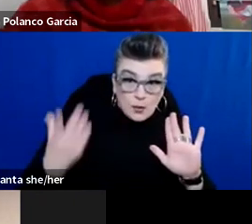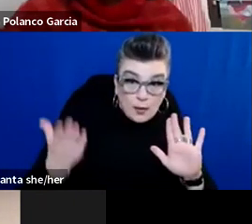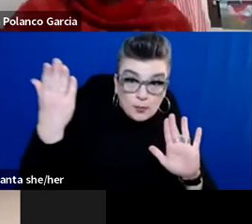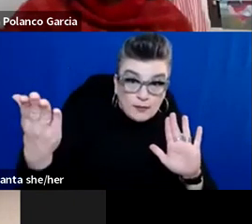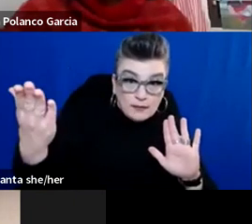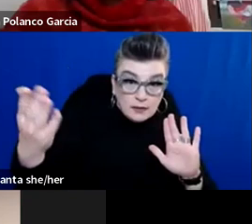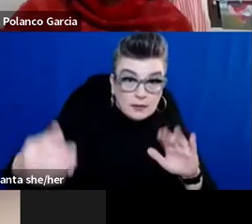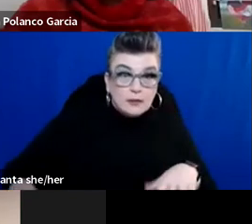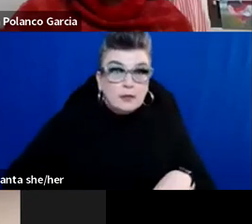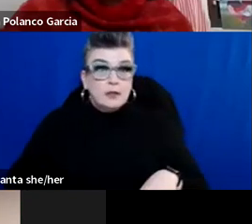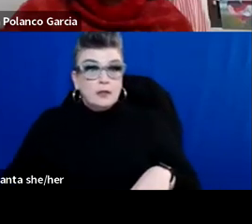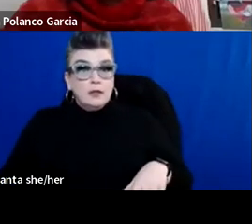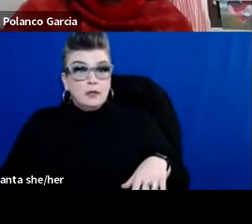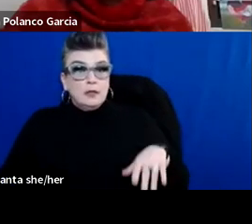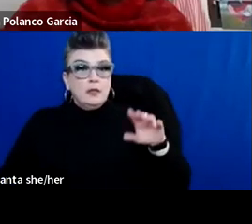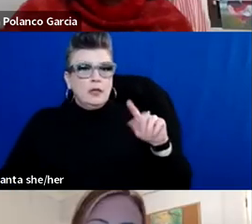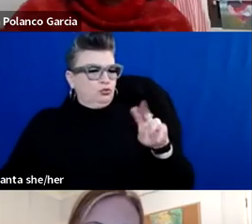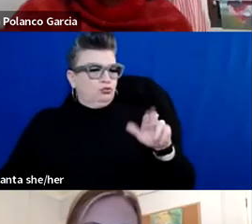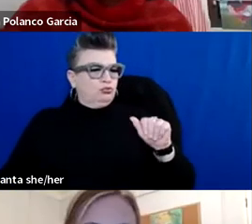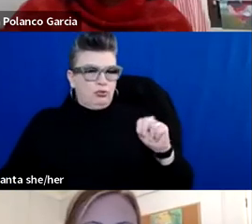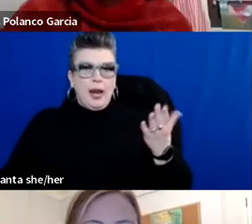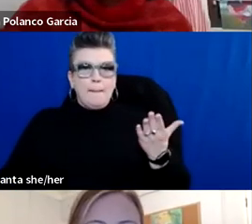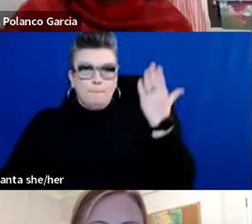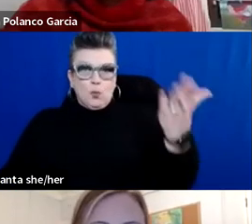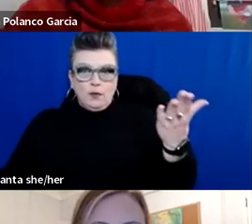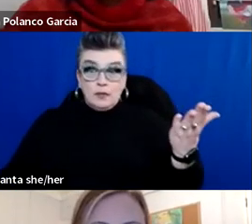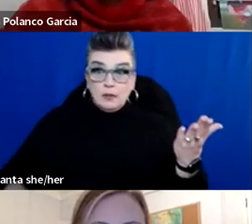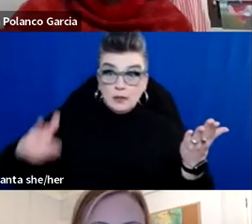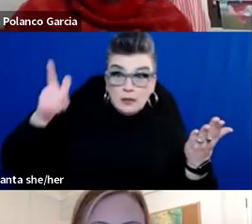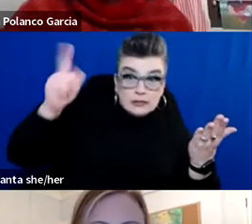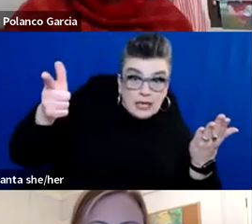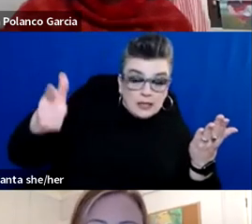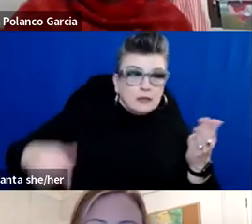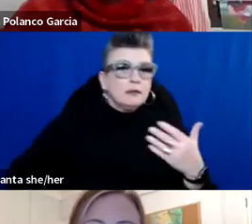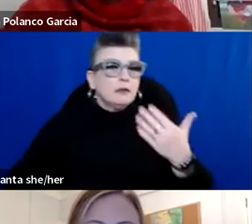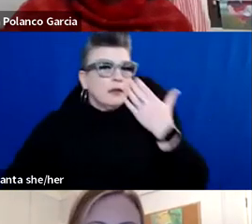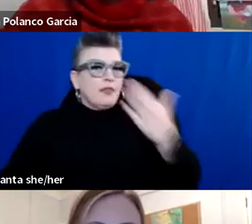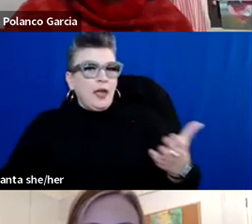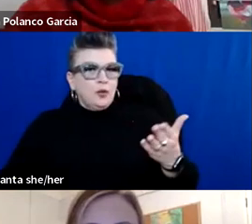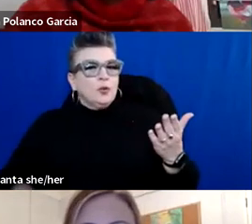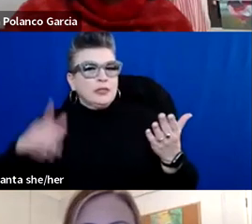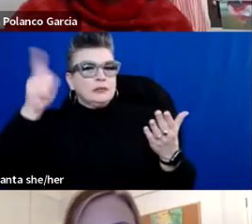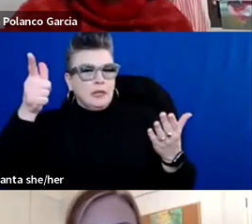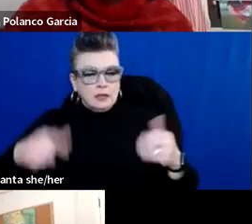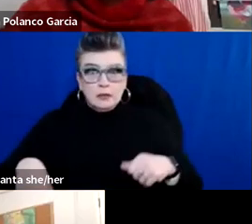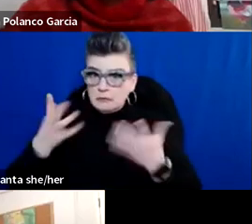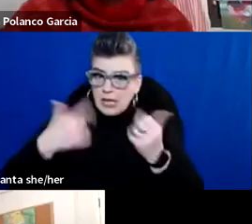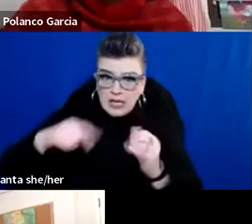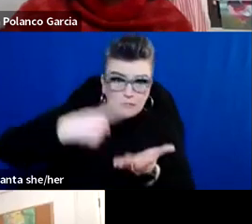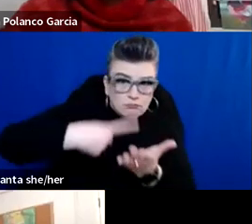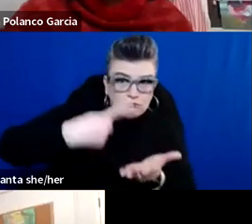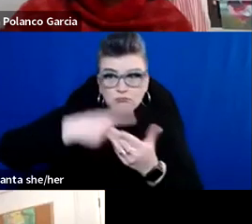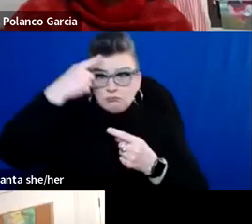so moved thank you is there a second second thank you is there any discussion or objection to the